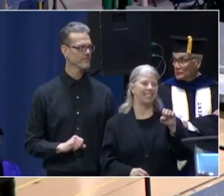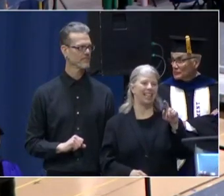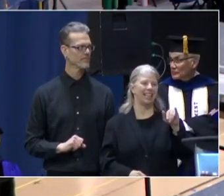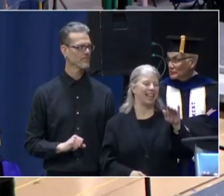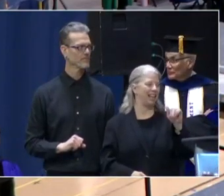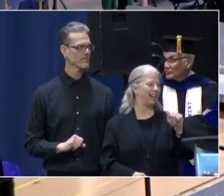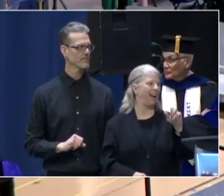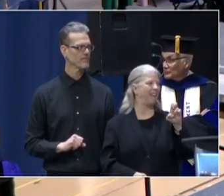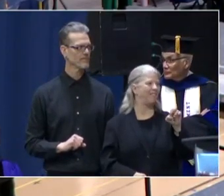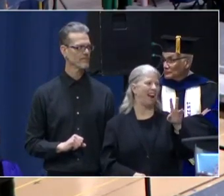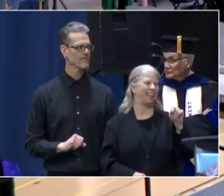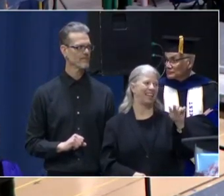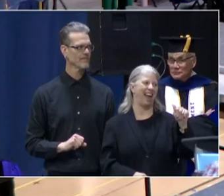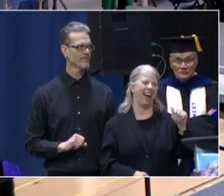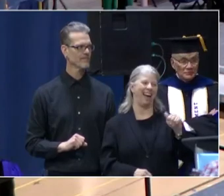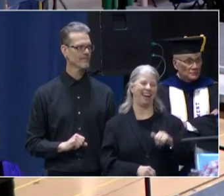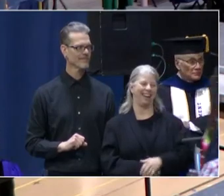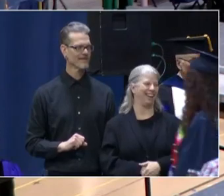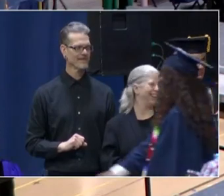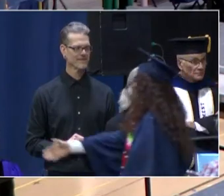Cecilia Arbaca.